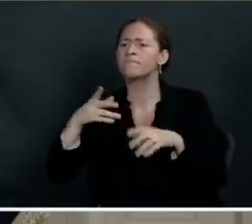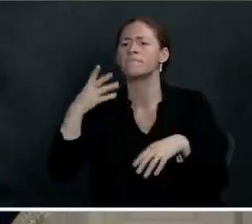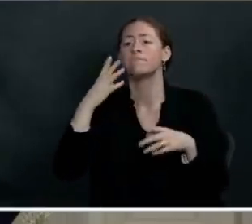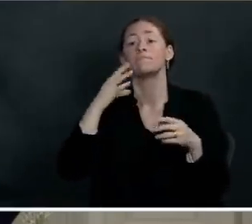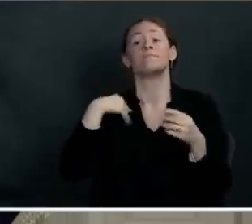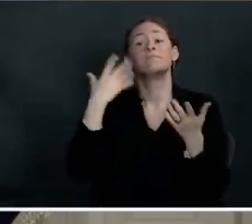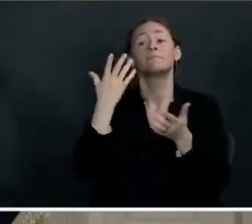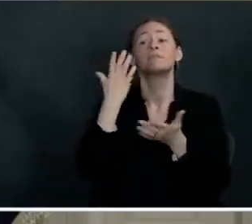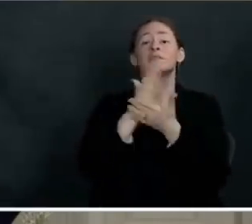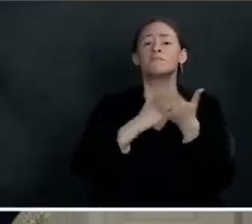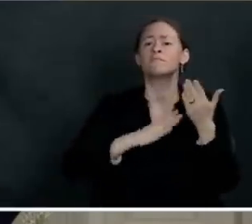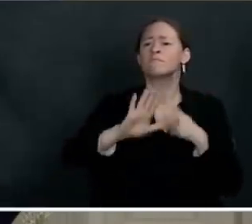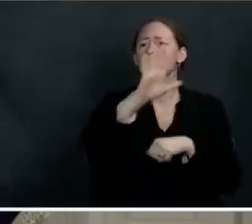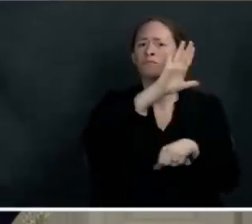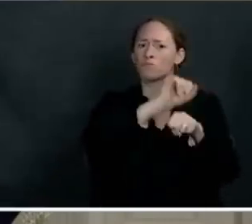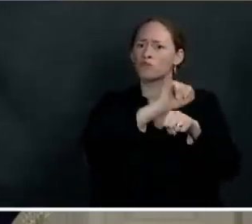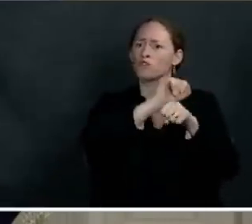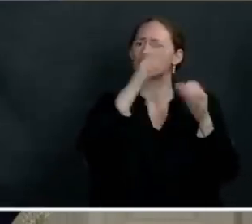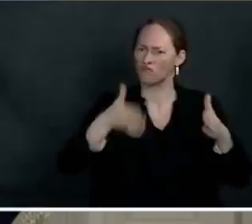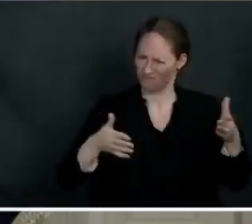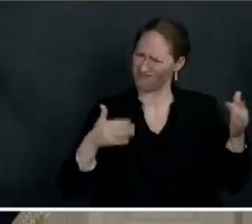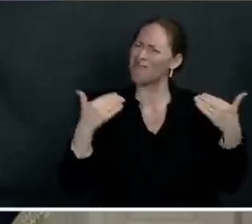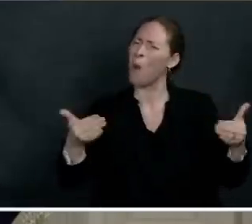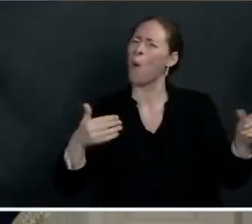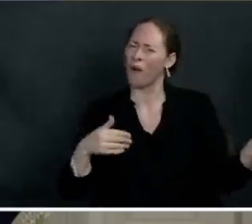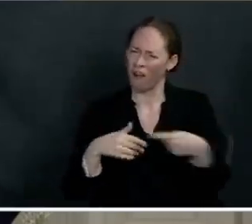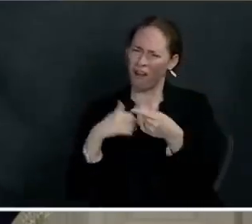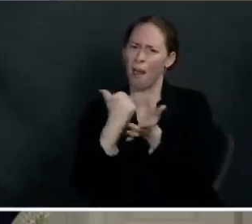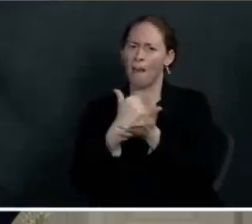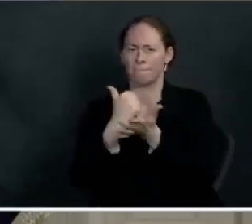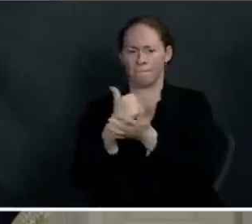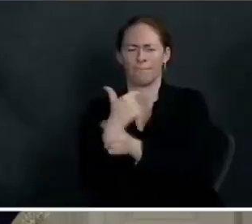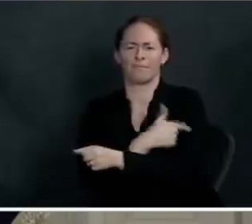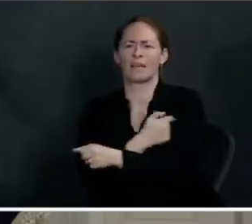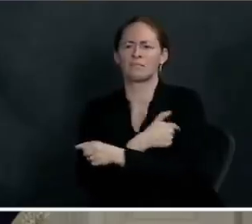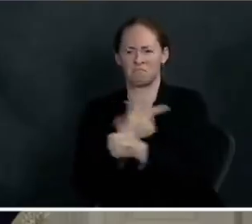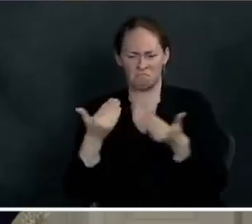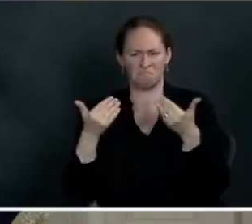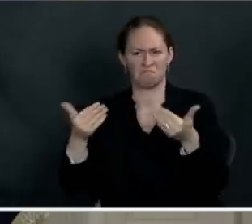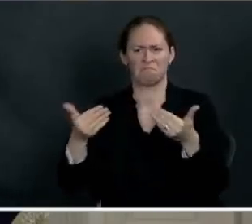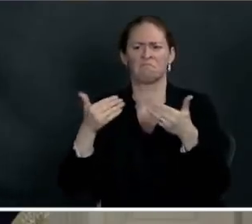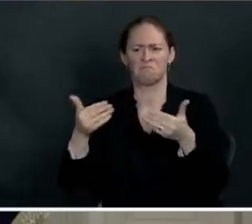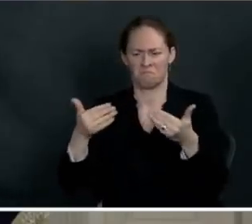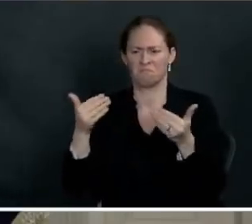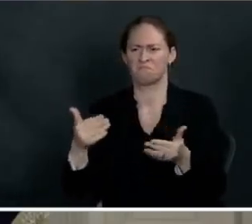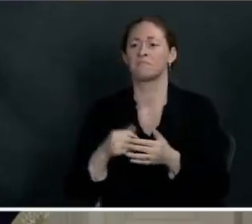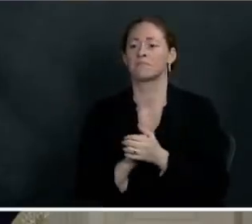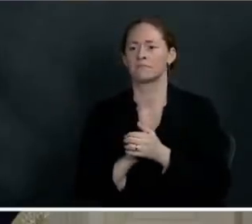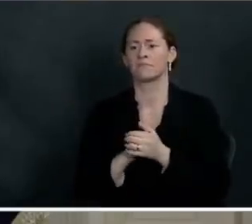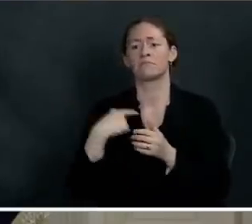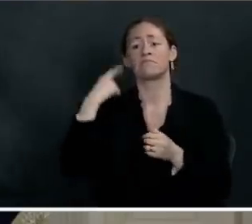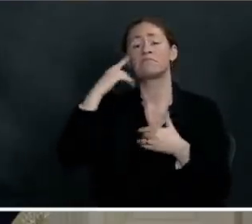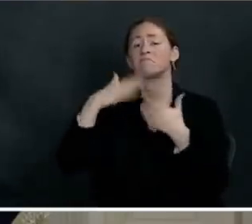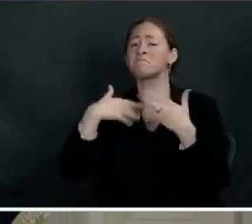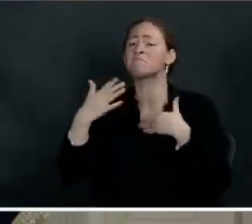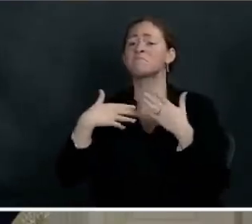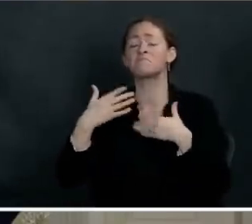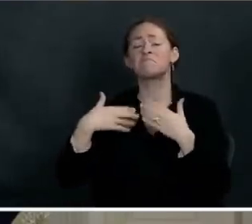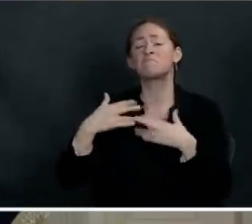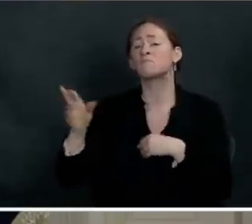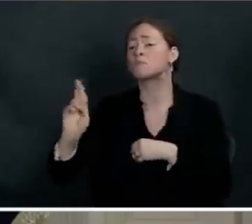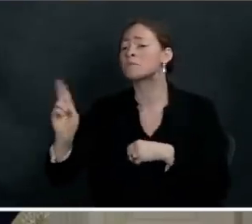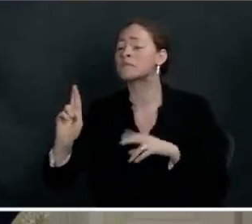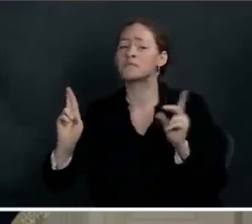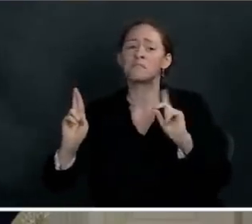to administer some of the vaccines. And I think it's something Democrats, Republicans, governors alike have called